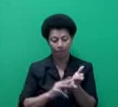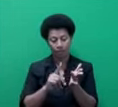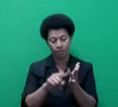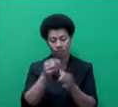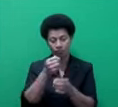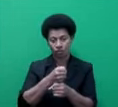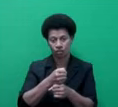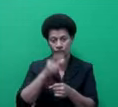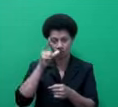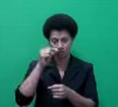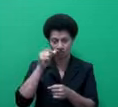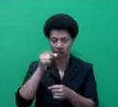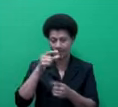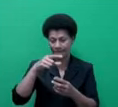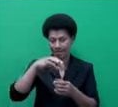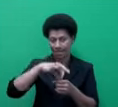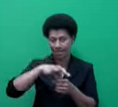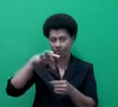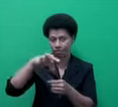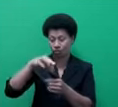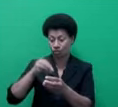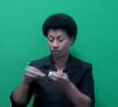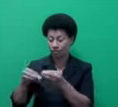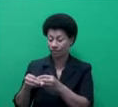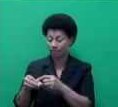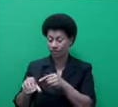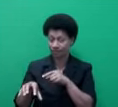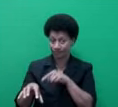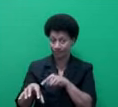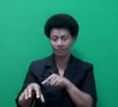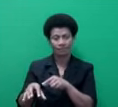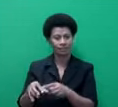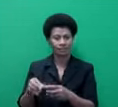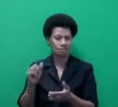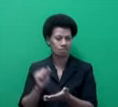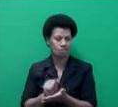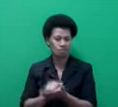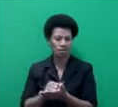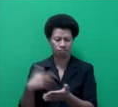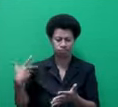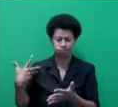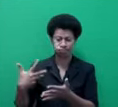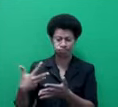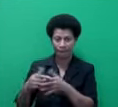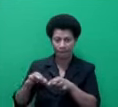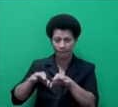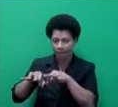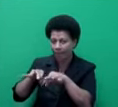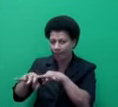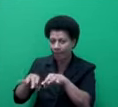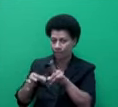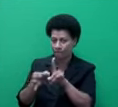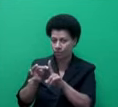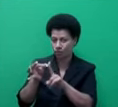Fijian Elections Office prepared for the election thoroughly, implementing a long-term strategy of improvement